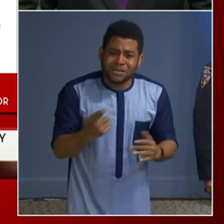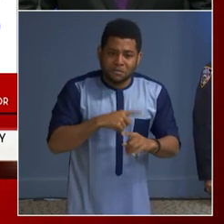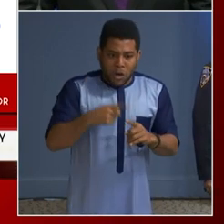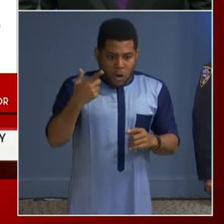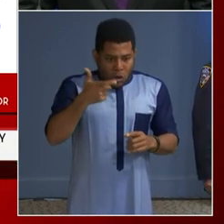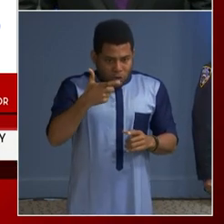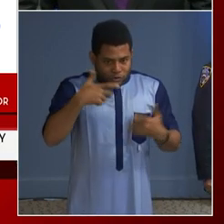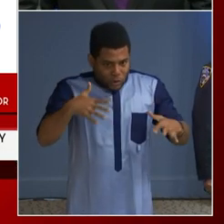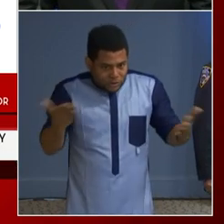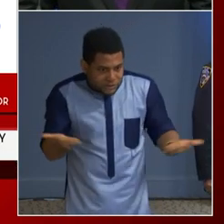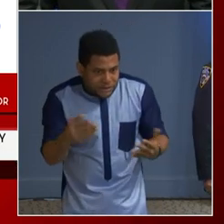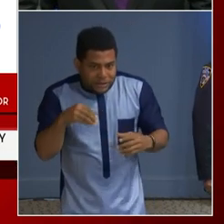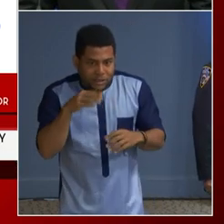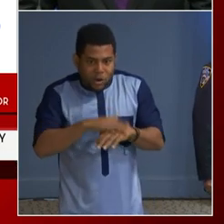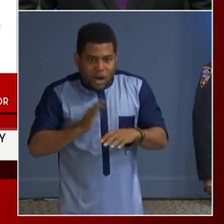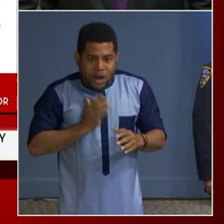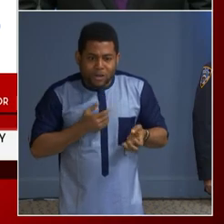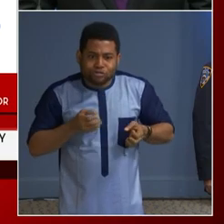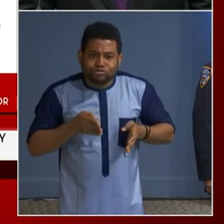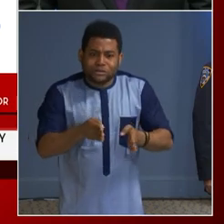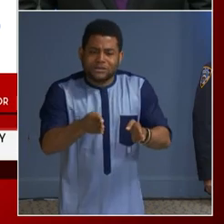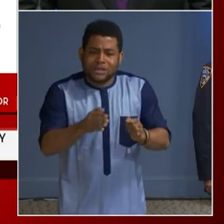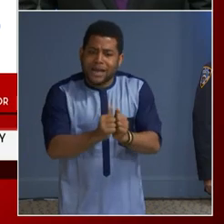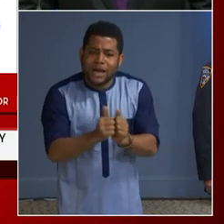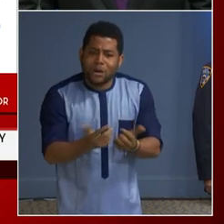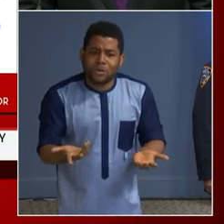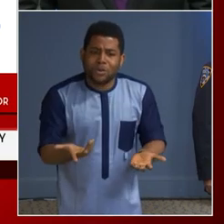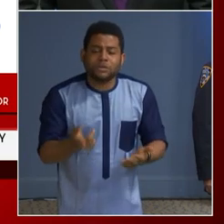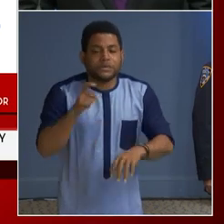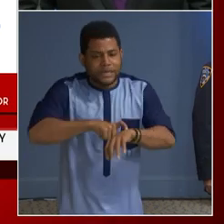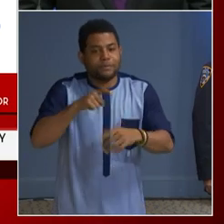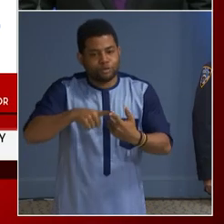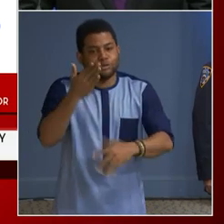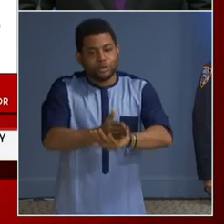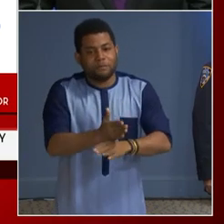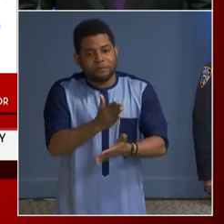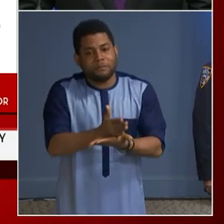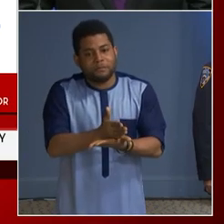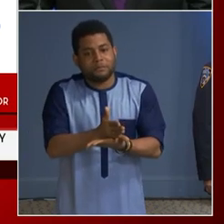streets. It's time to end this.